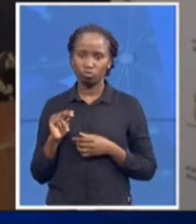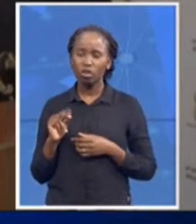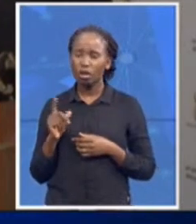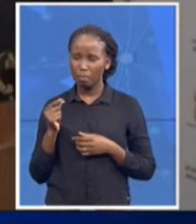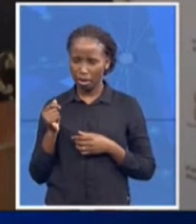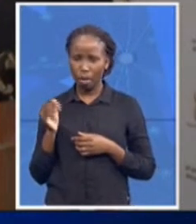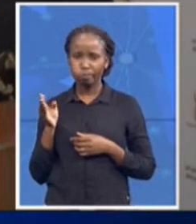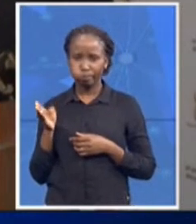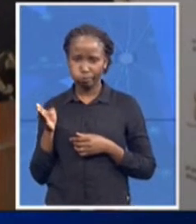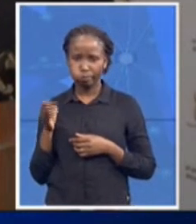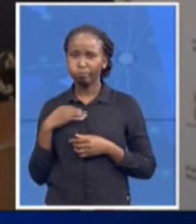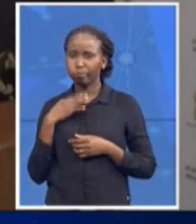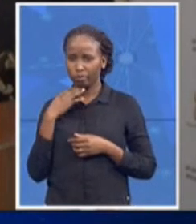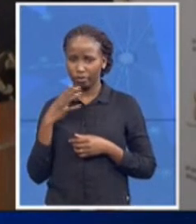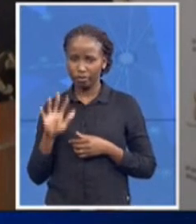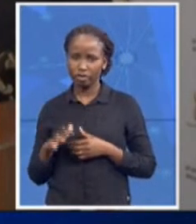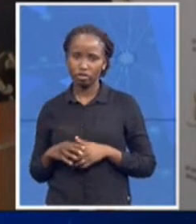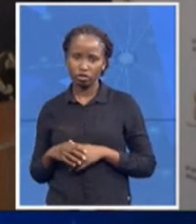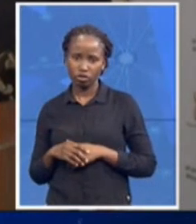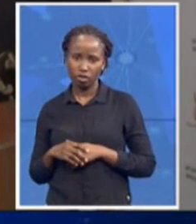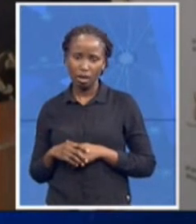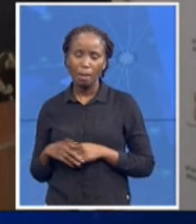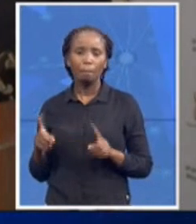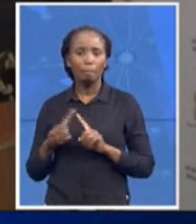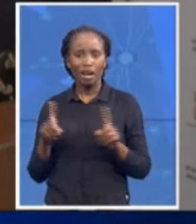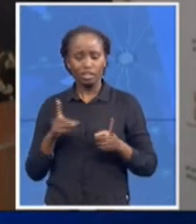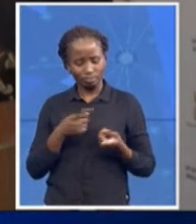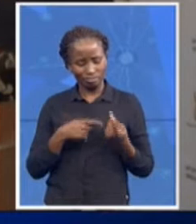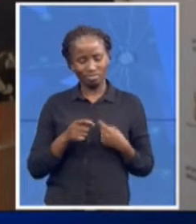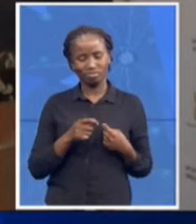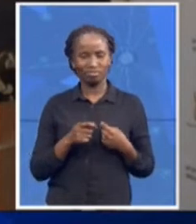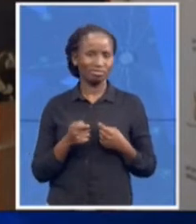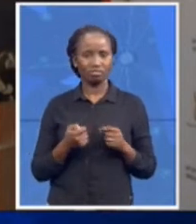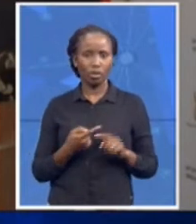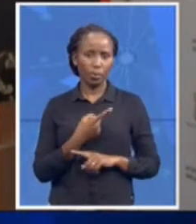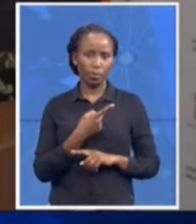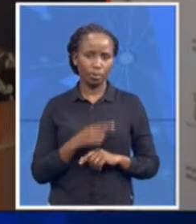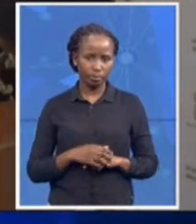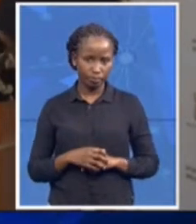There was the issue of irregular